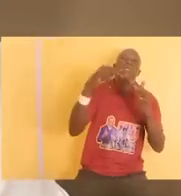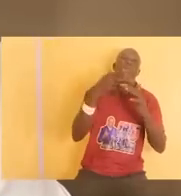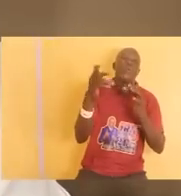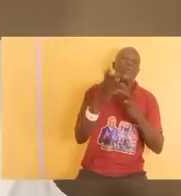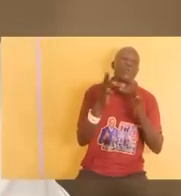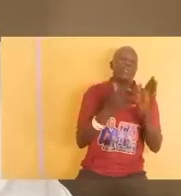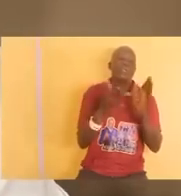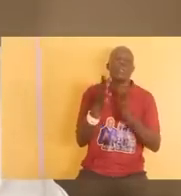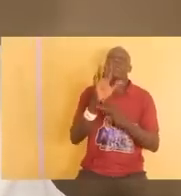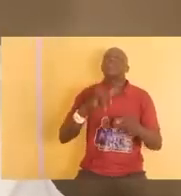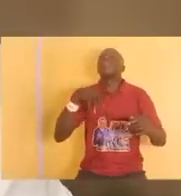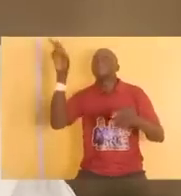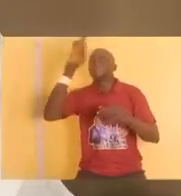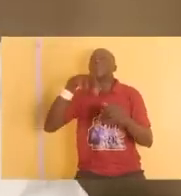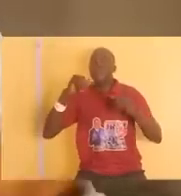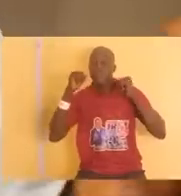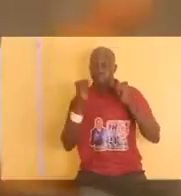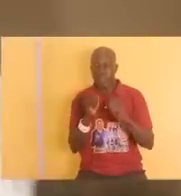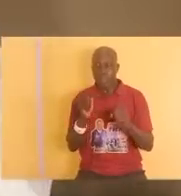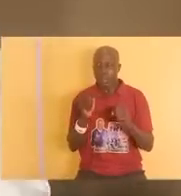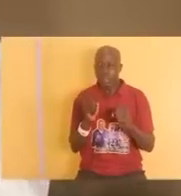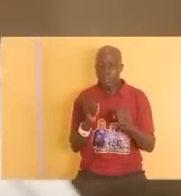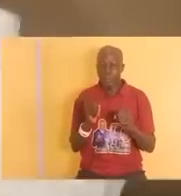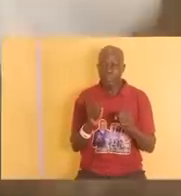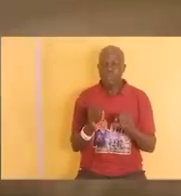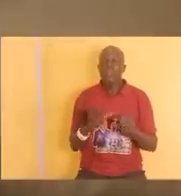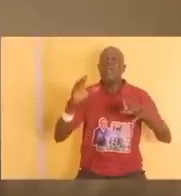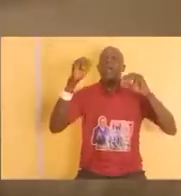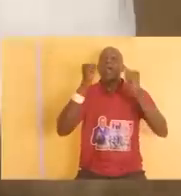àpẹẹrẹ bàbá.